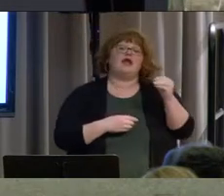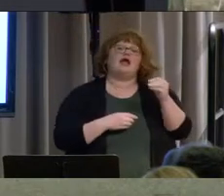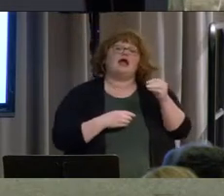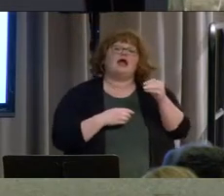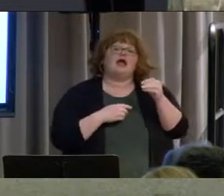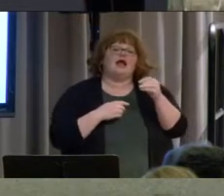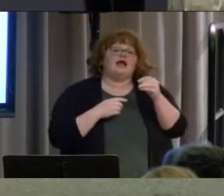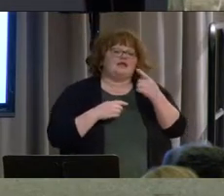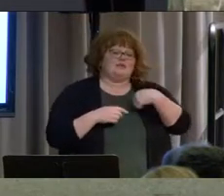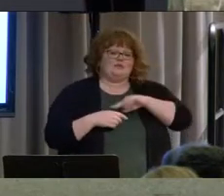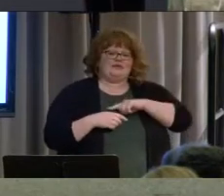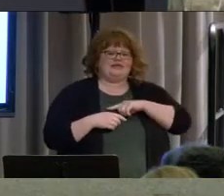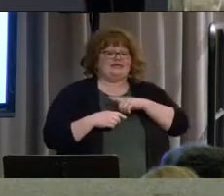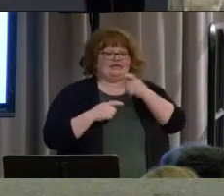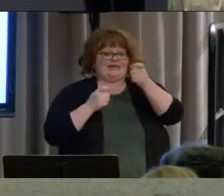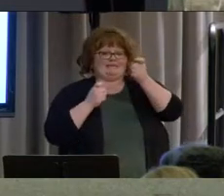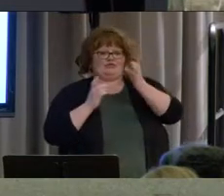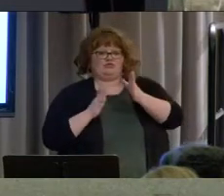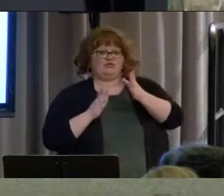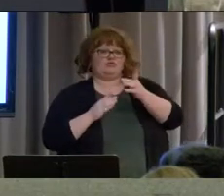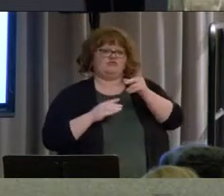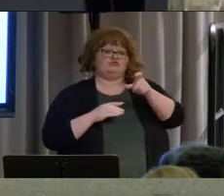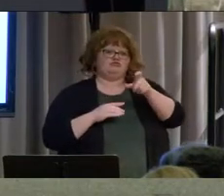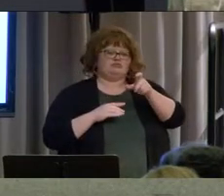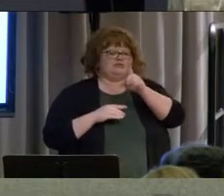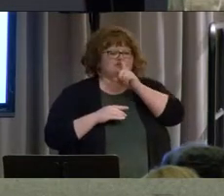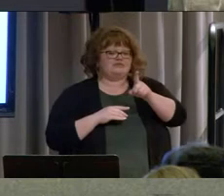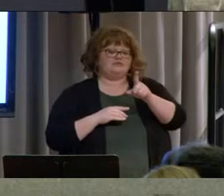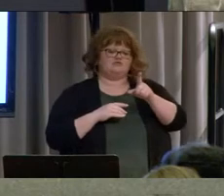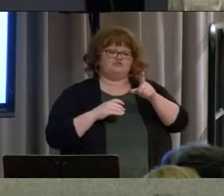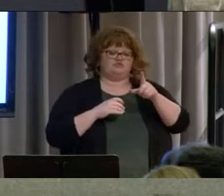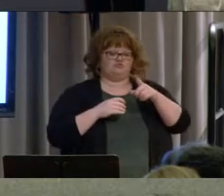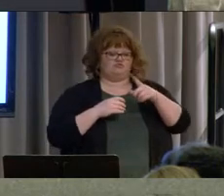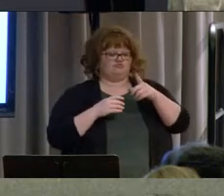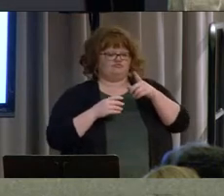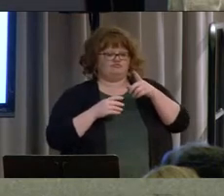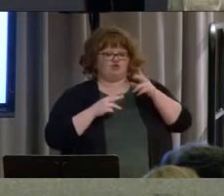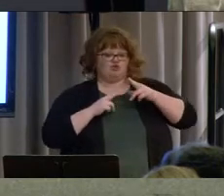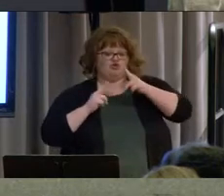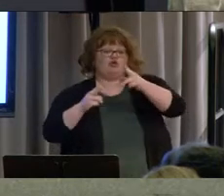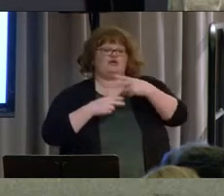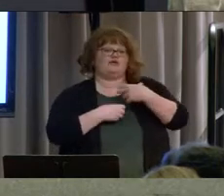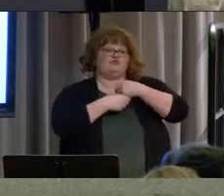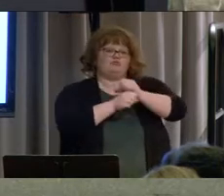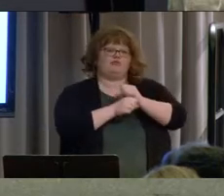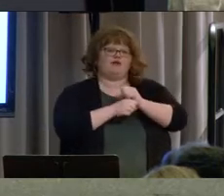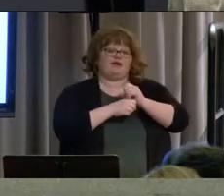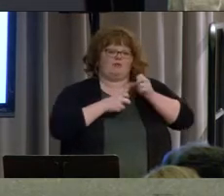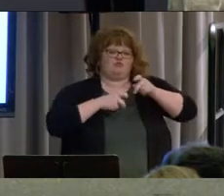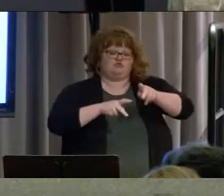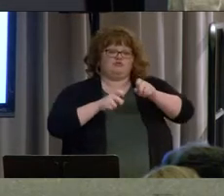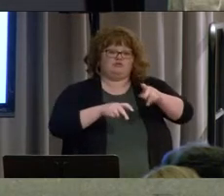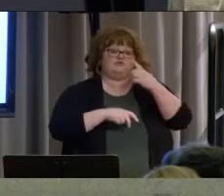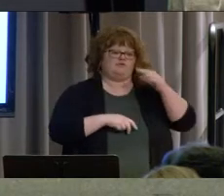run as fast as we can to create the avenues, the opportunities that they demand. And so I think